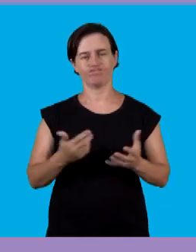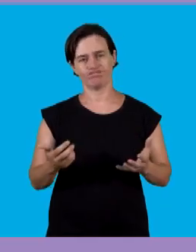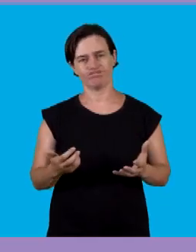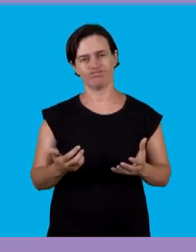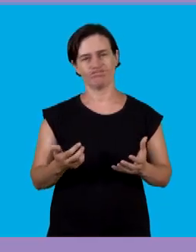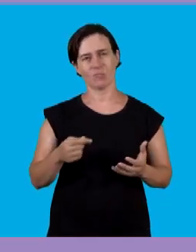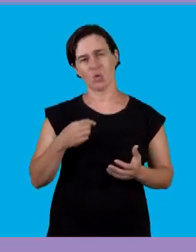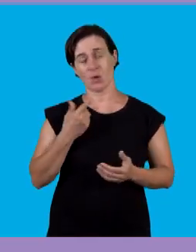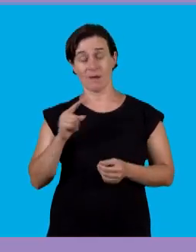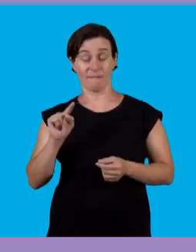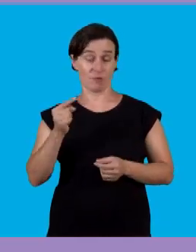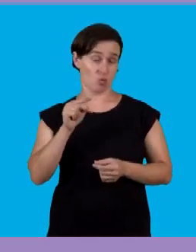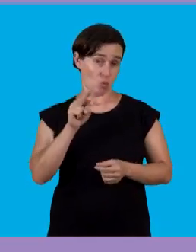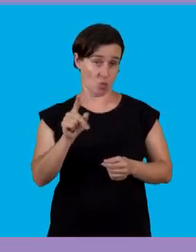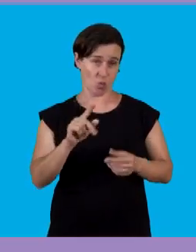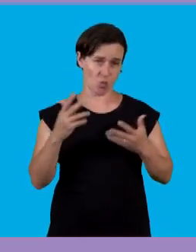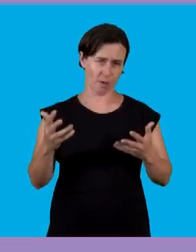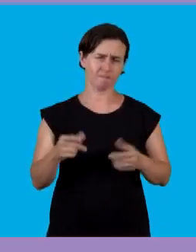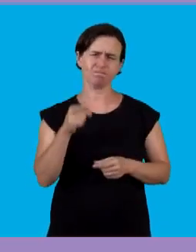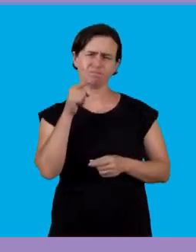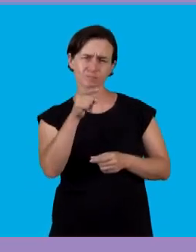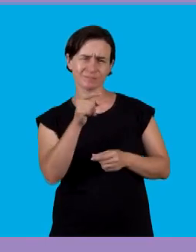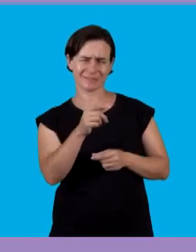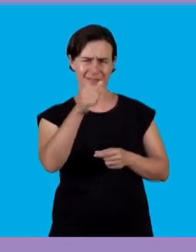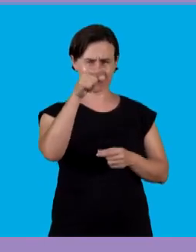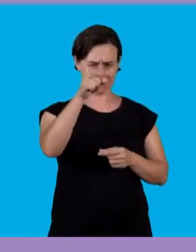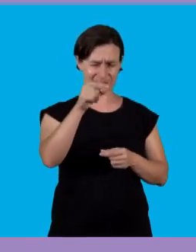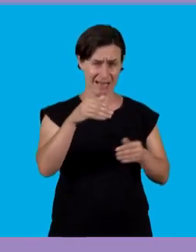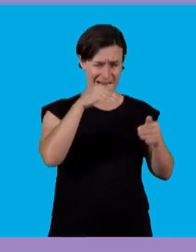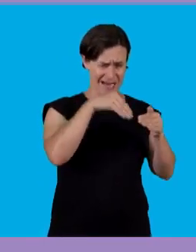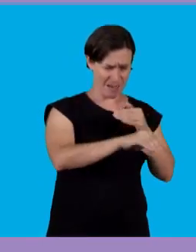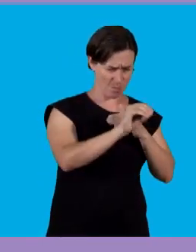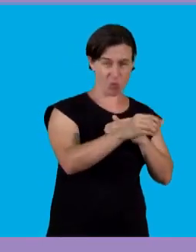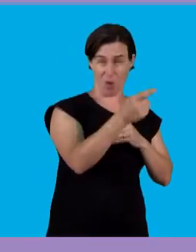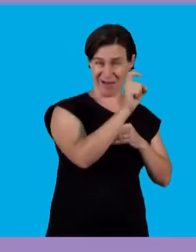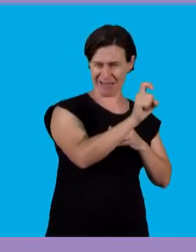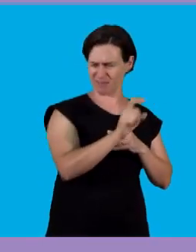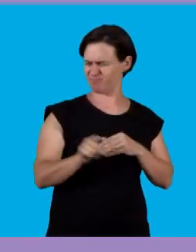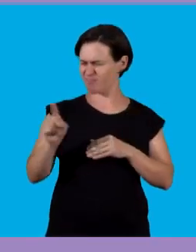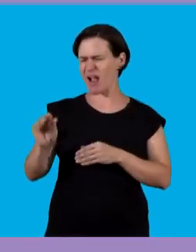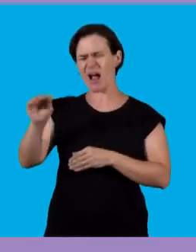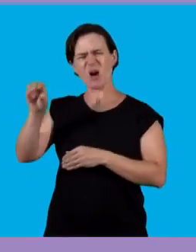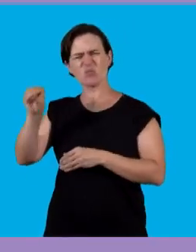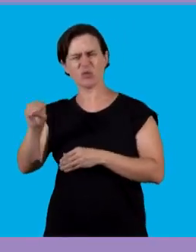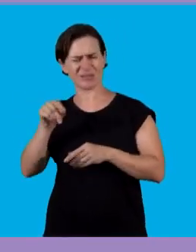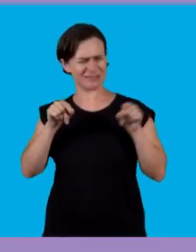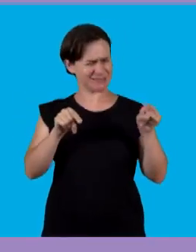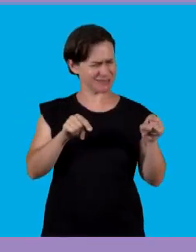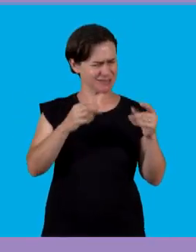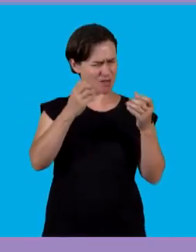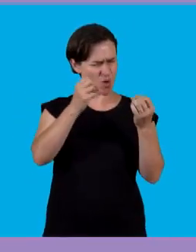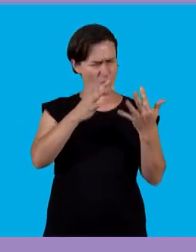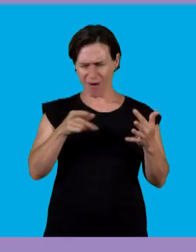are going to say, or we are going to look at what relationship exists between the input values and the output